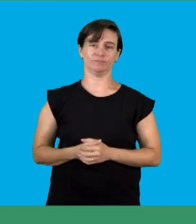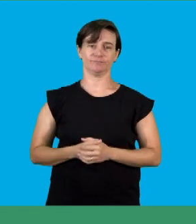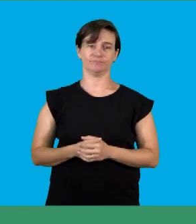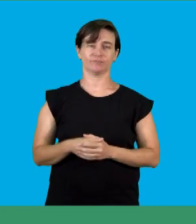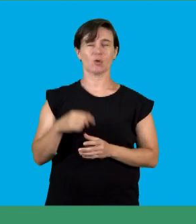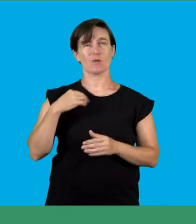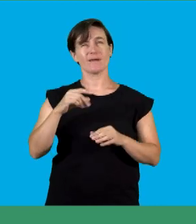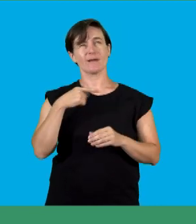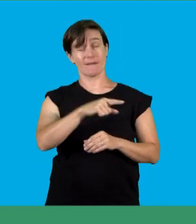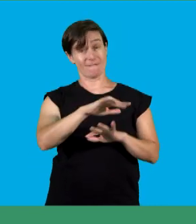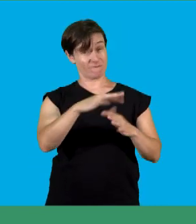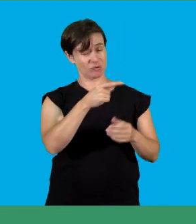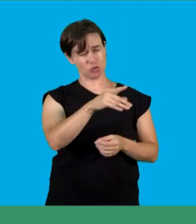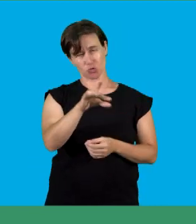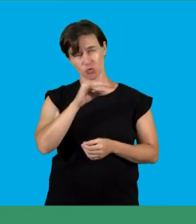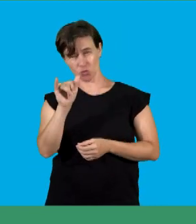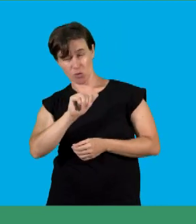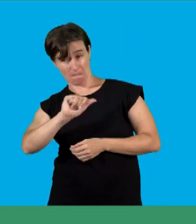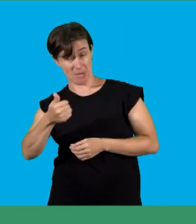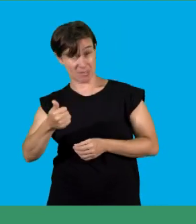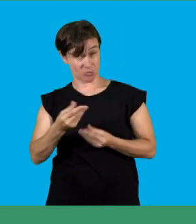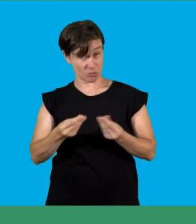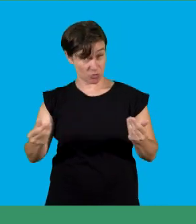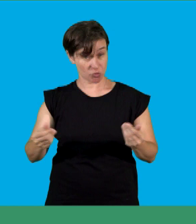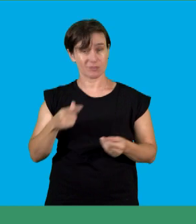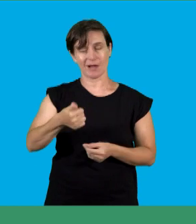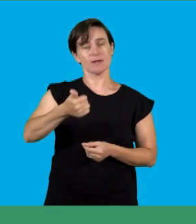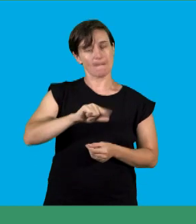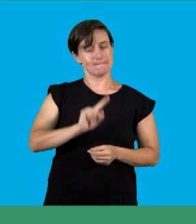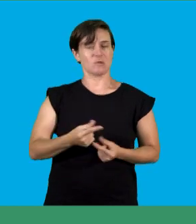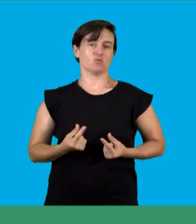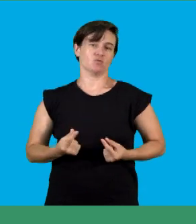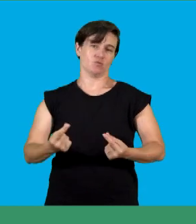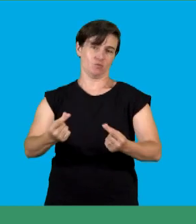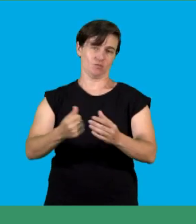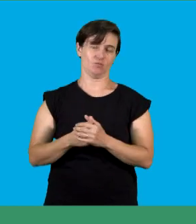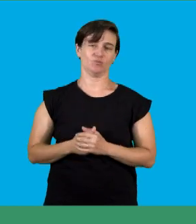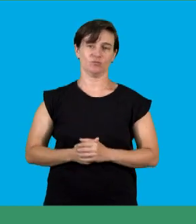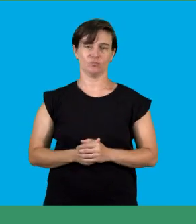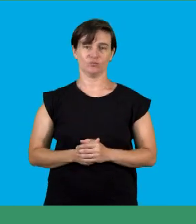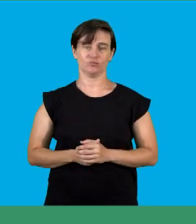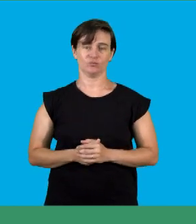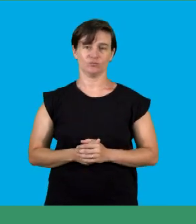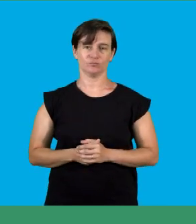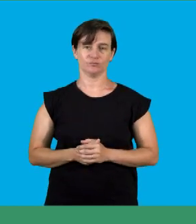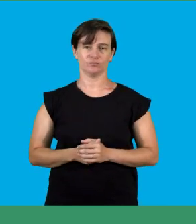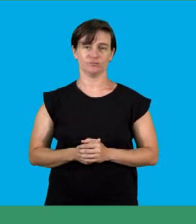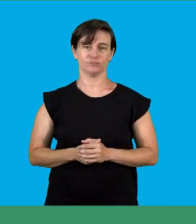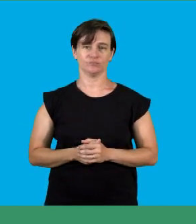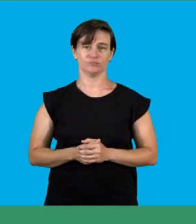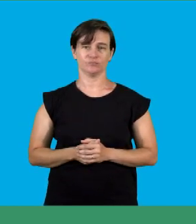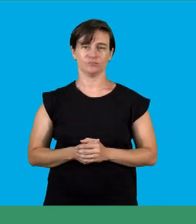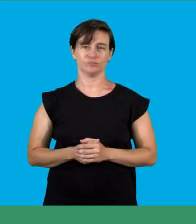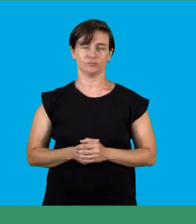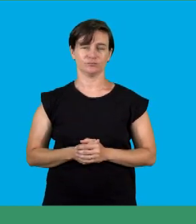So we've chosen the solution. Now we are putting it into practice. What is that? According to the problem solving steps, what is that? So when